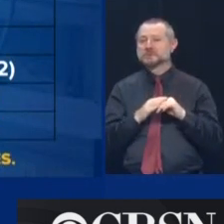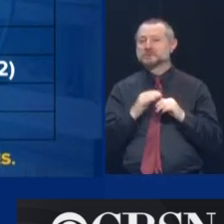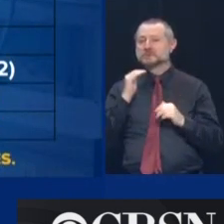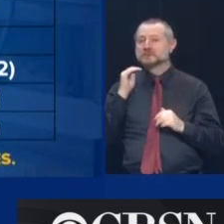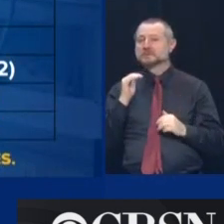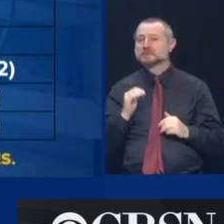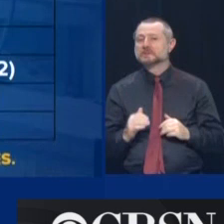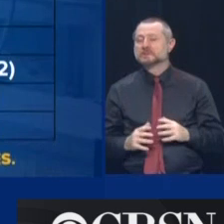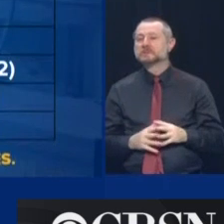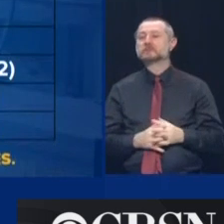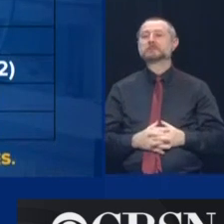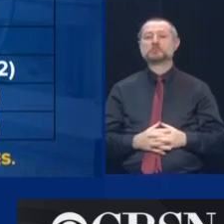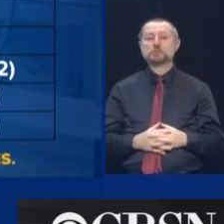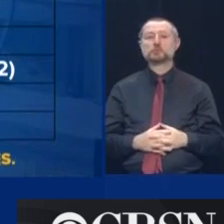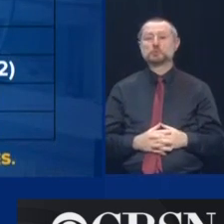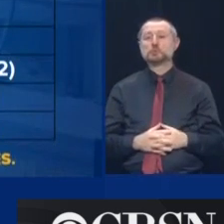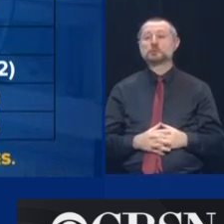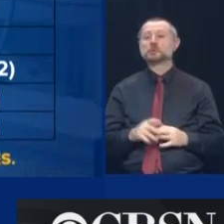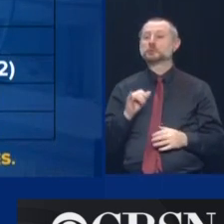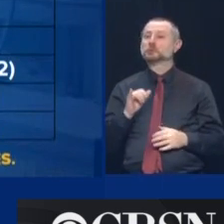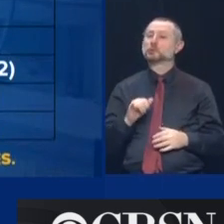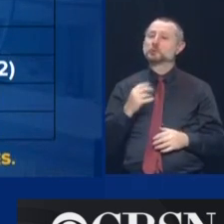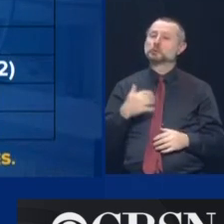is more than troublesome.